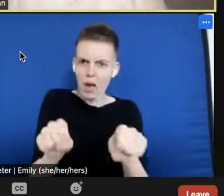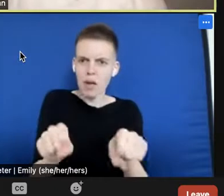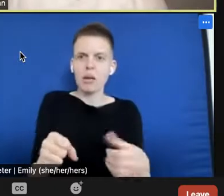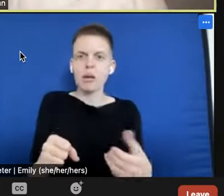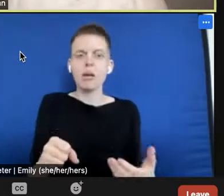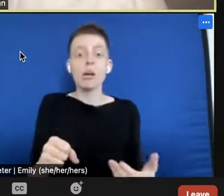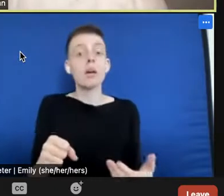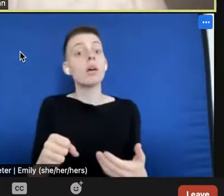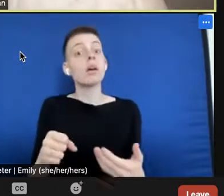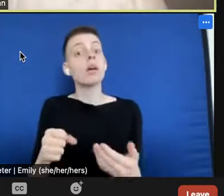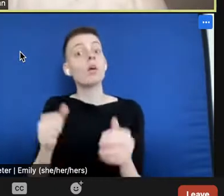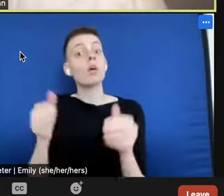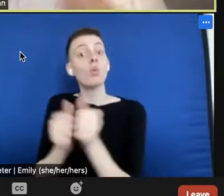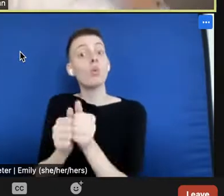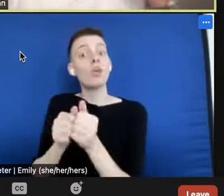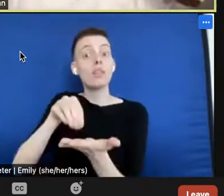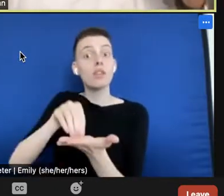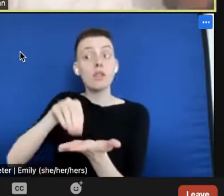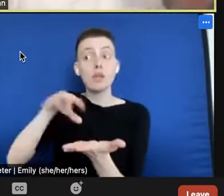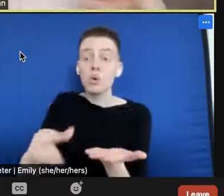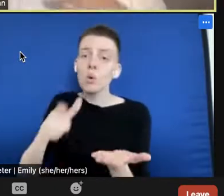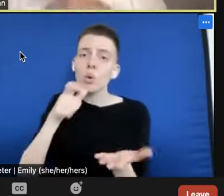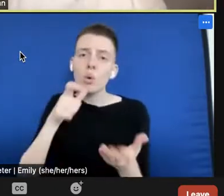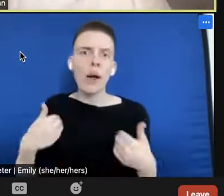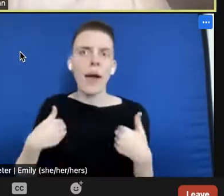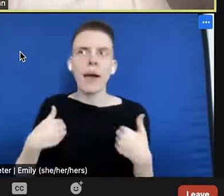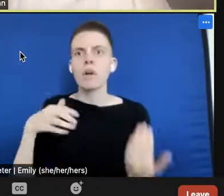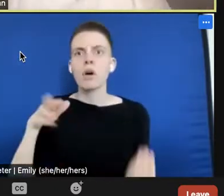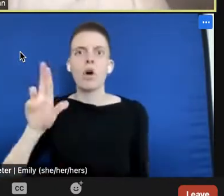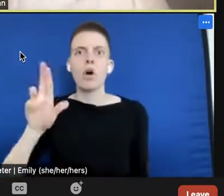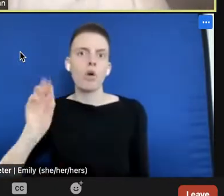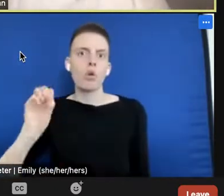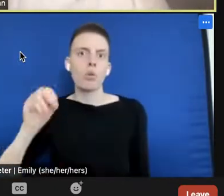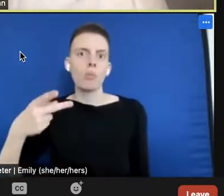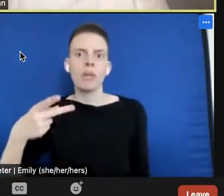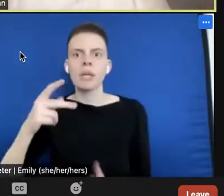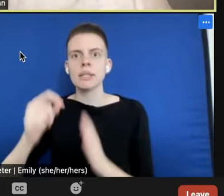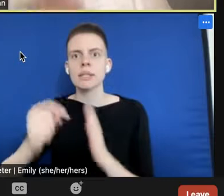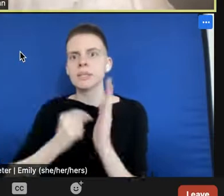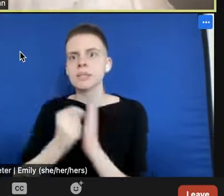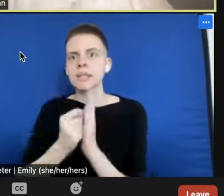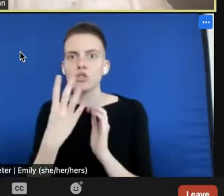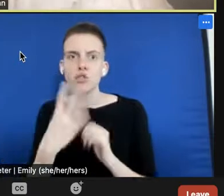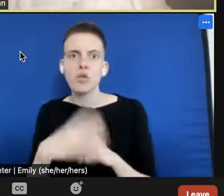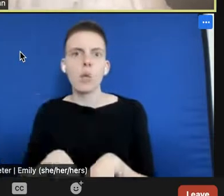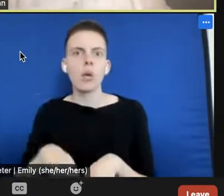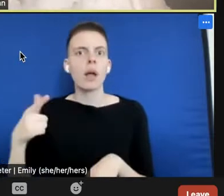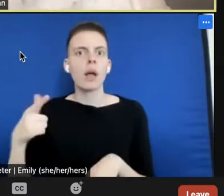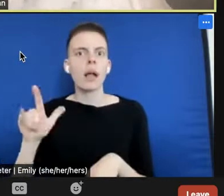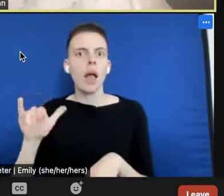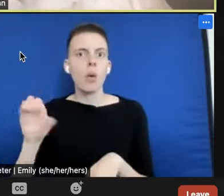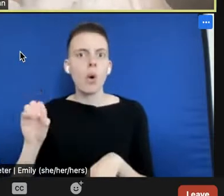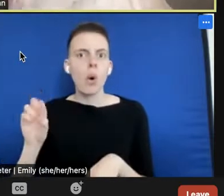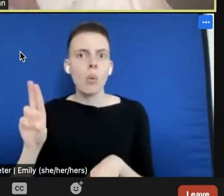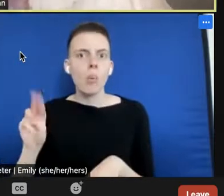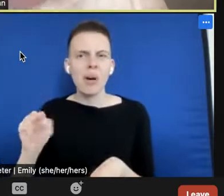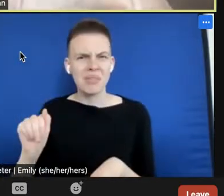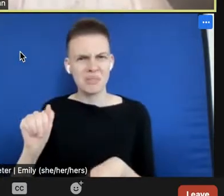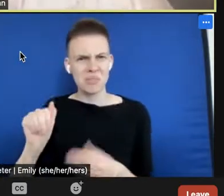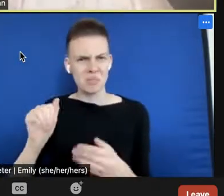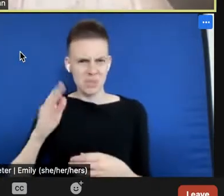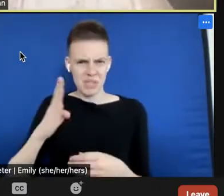graphic with a child who had ROP stage 4 and glaucoma, secondary glaucoma, because their vision is not